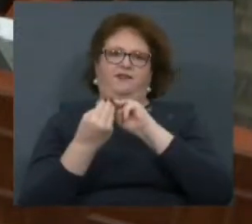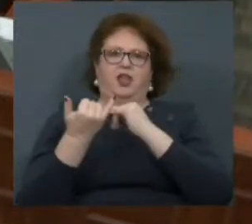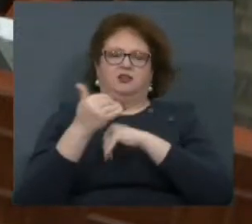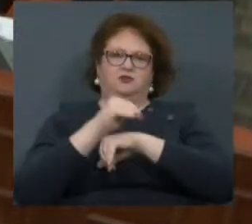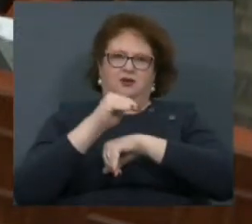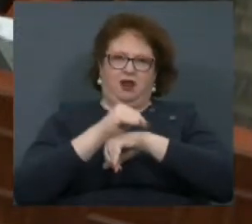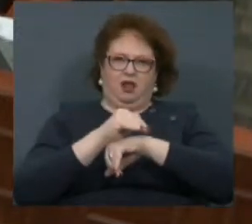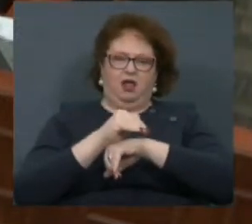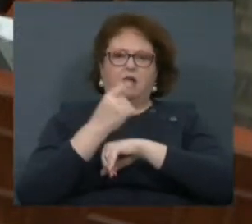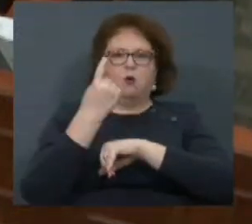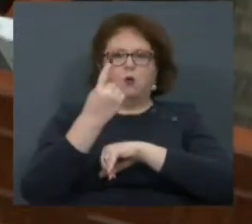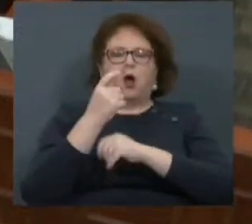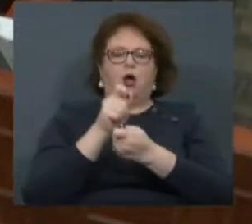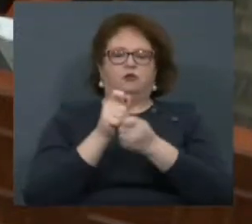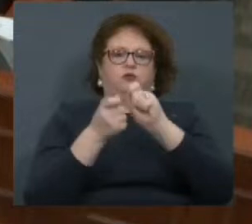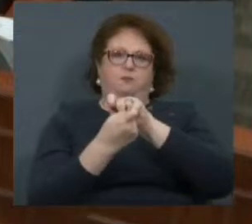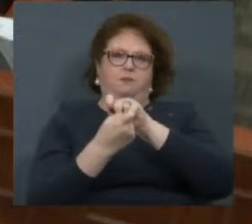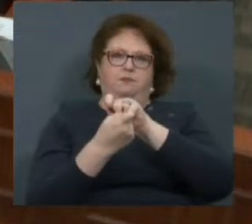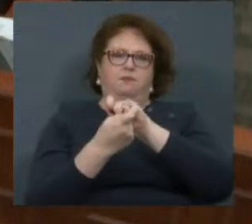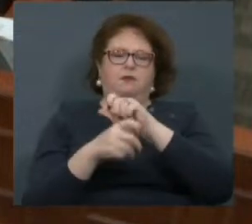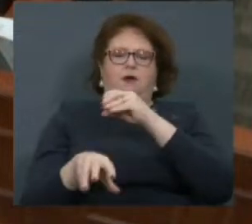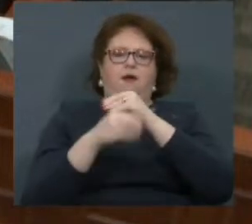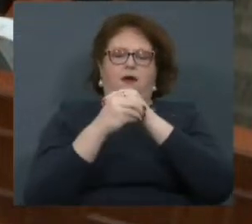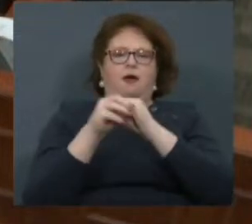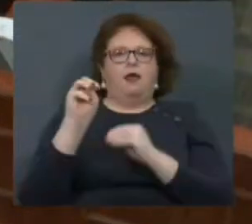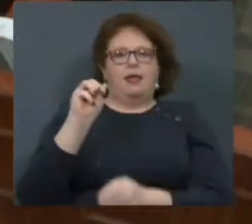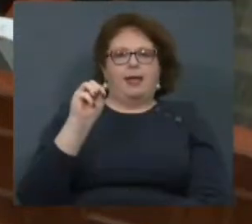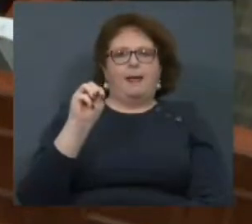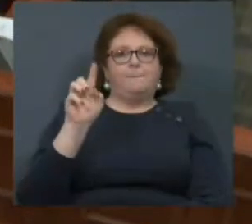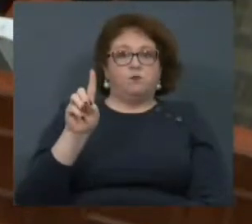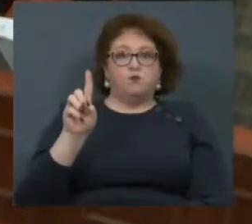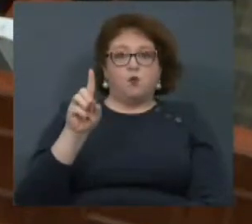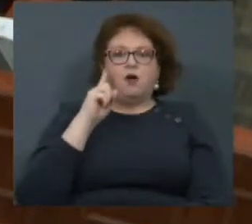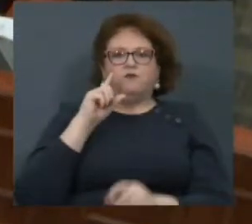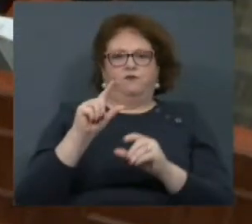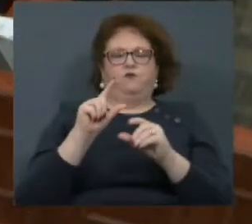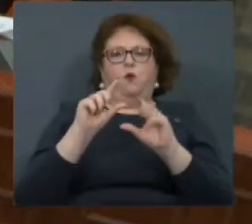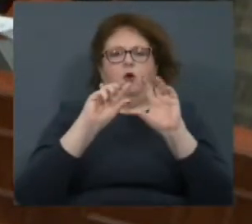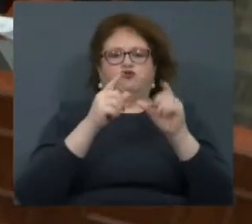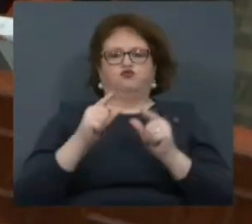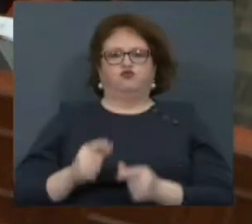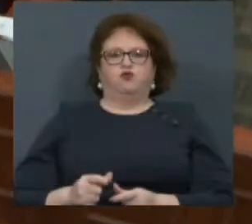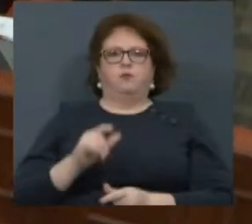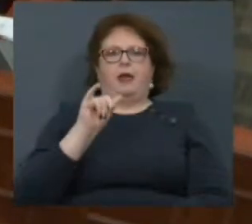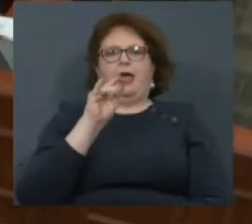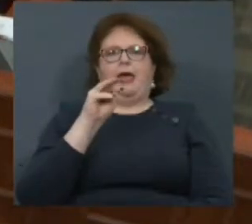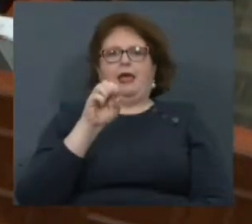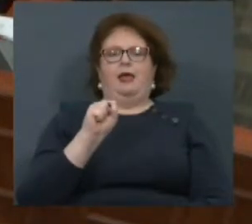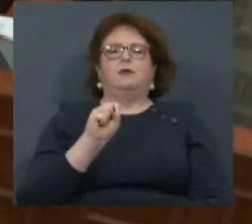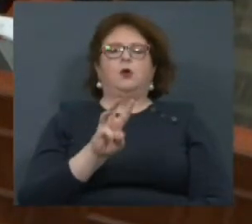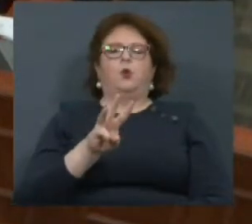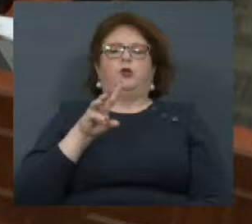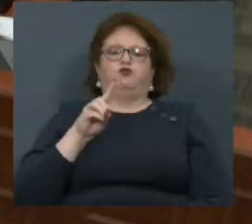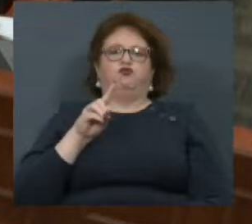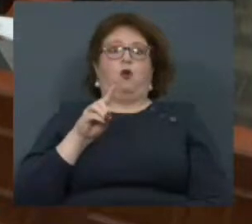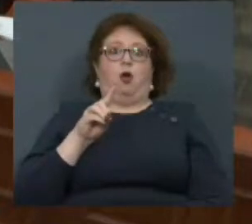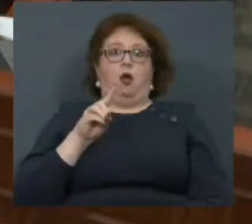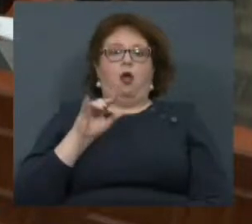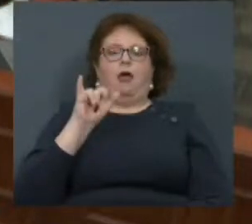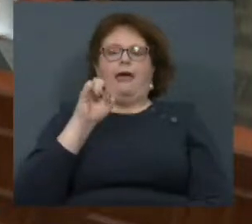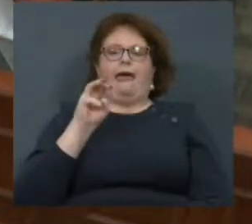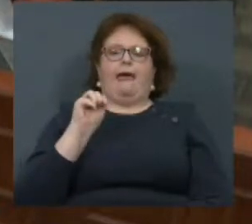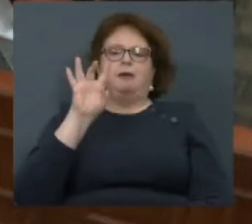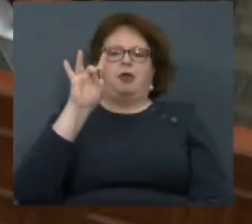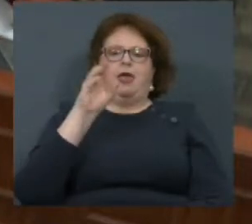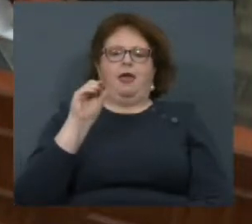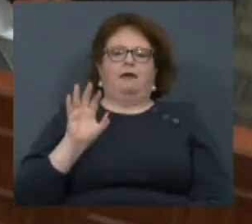to add M1 to the group items and withdraw items 8 and 9. Is